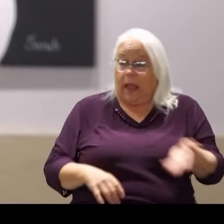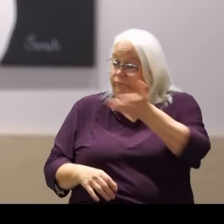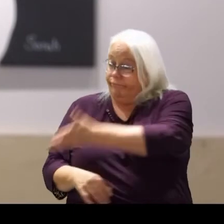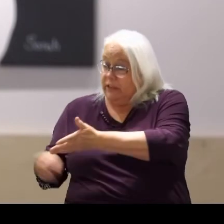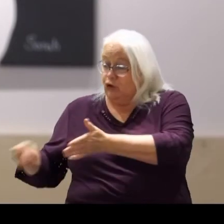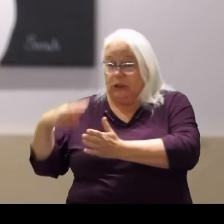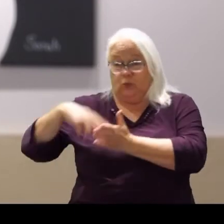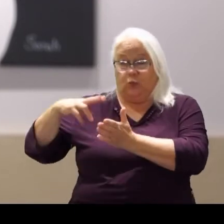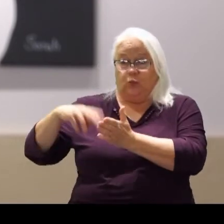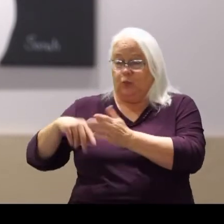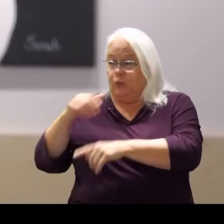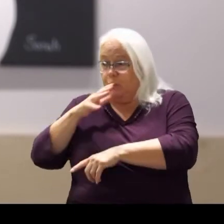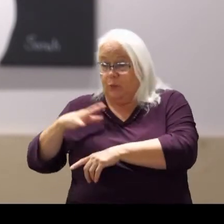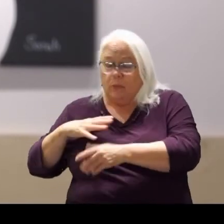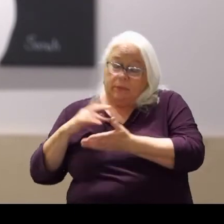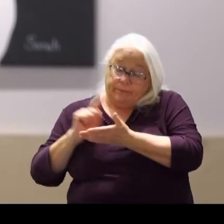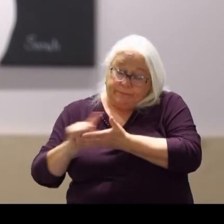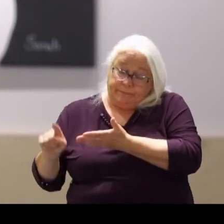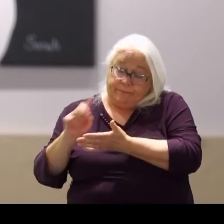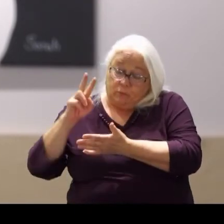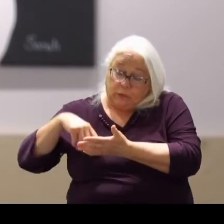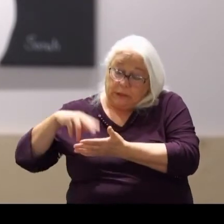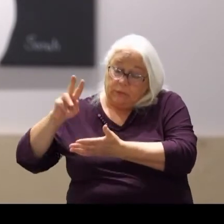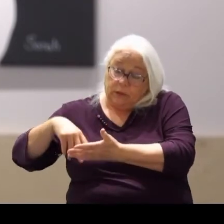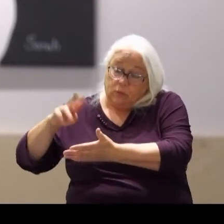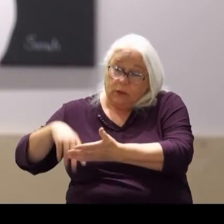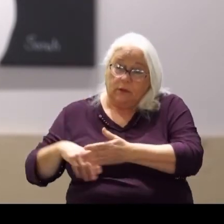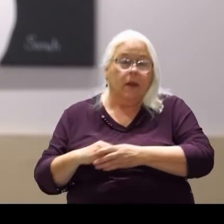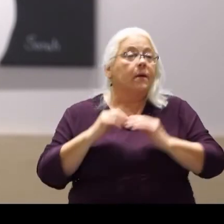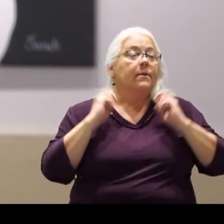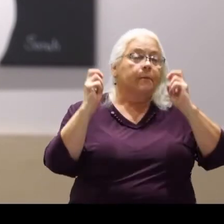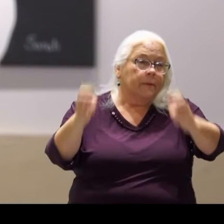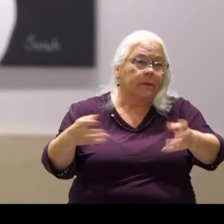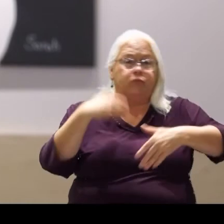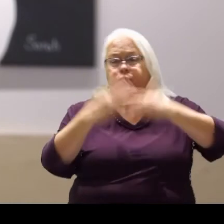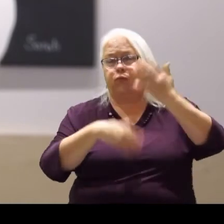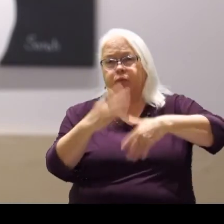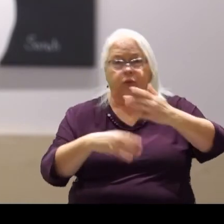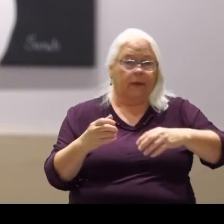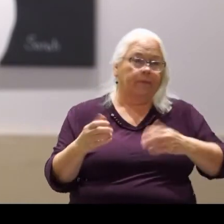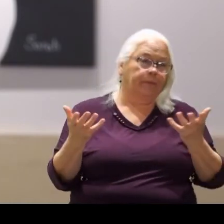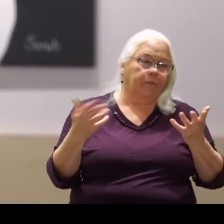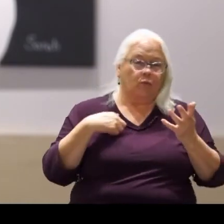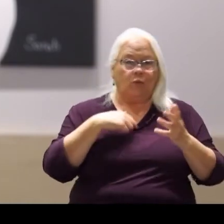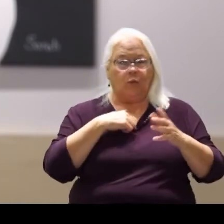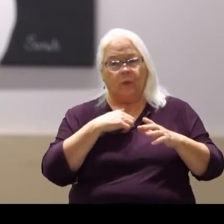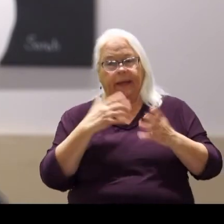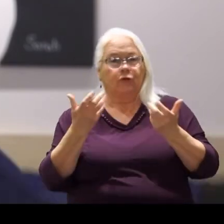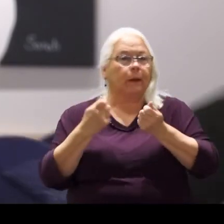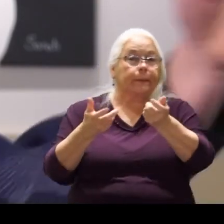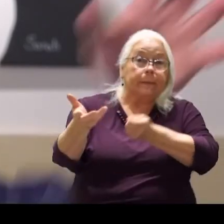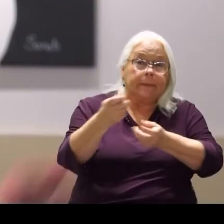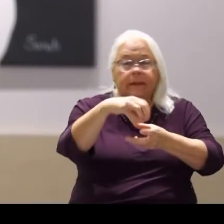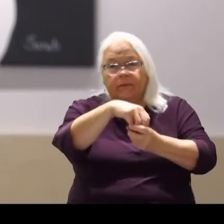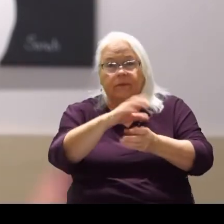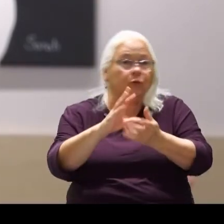brought in. It was my book of short stories. She really liked to read that. So each week she'd be reading it. And then one week in the middle of our session, you know, there's a bunch